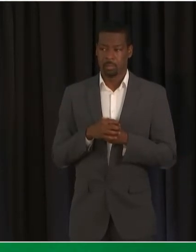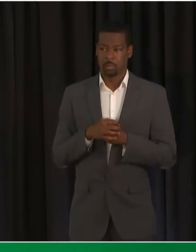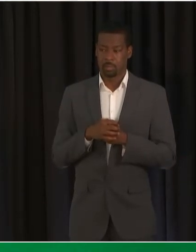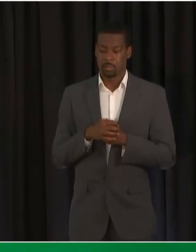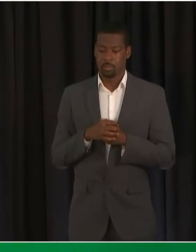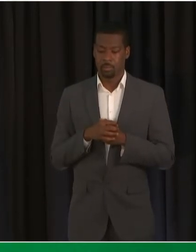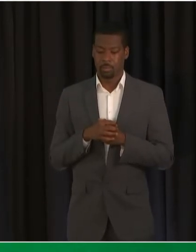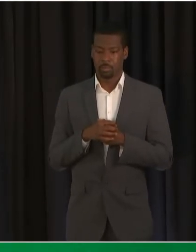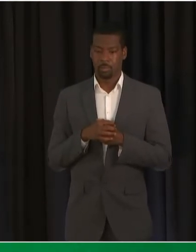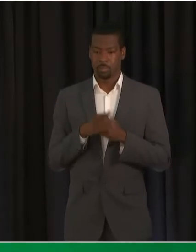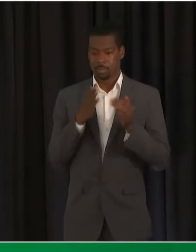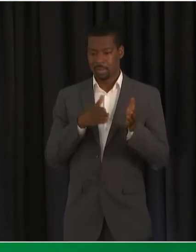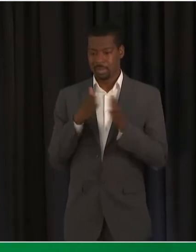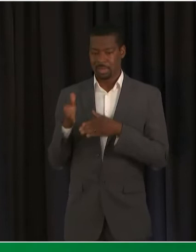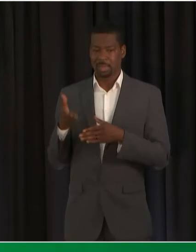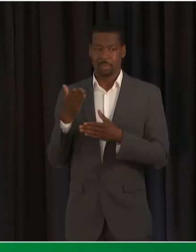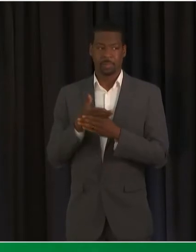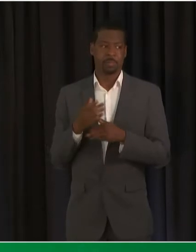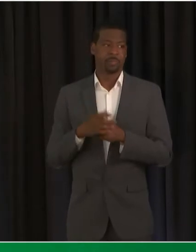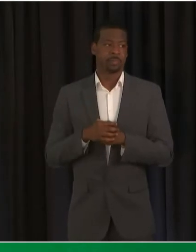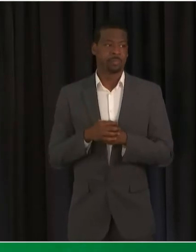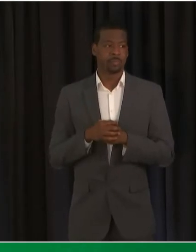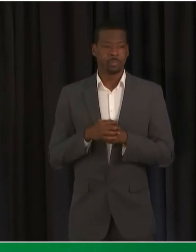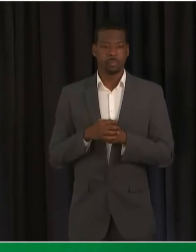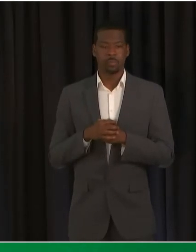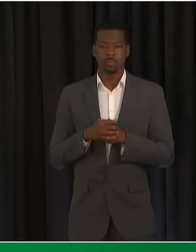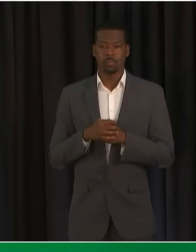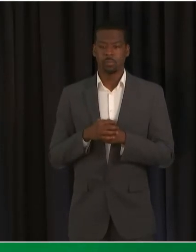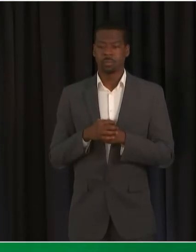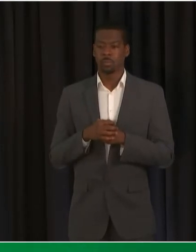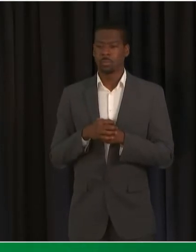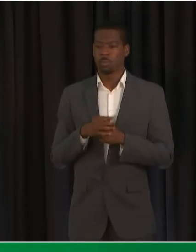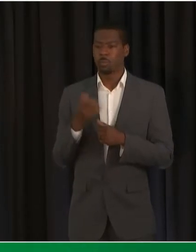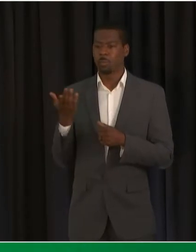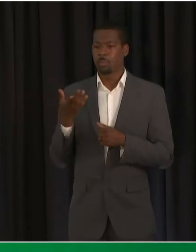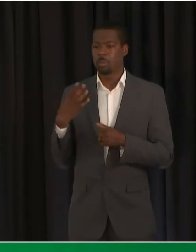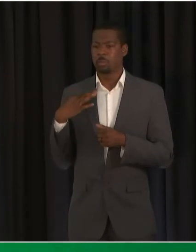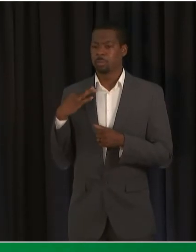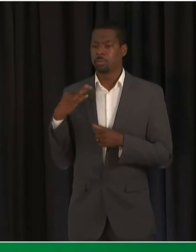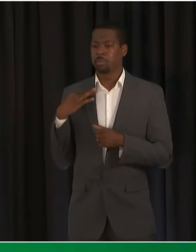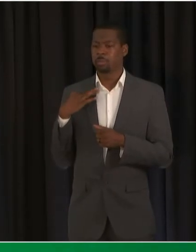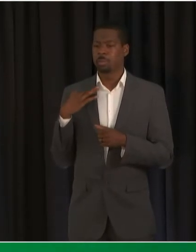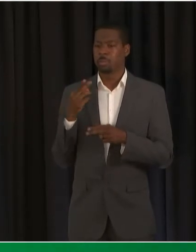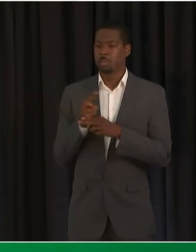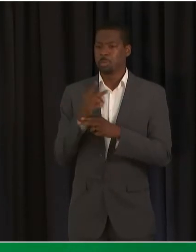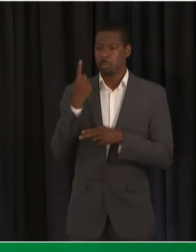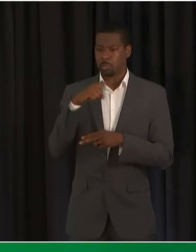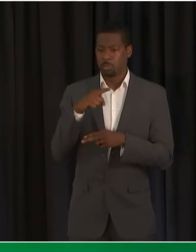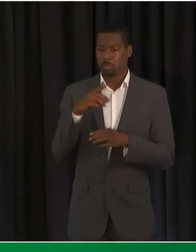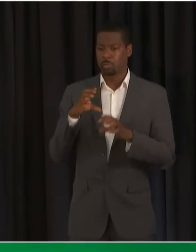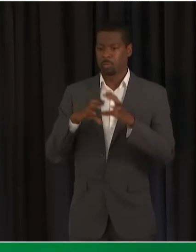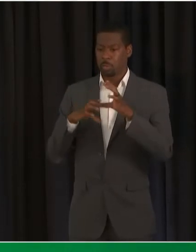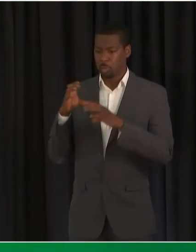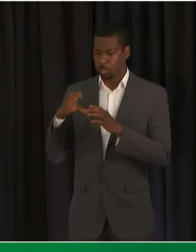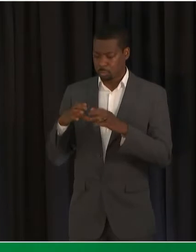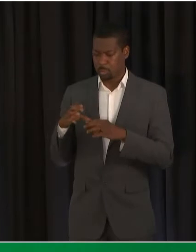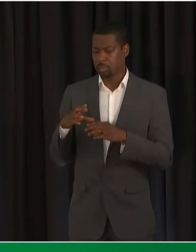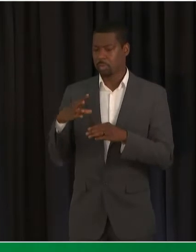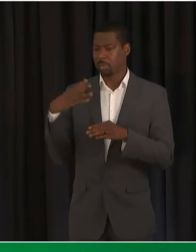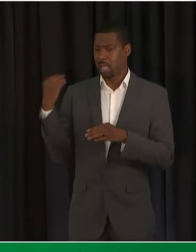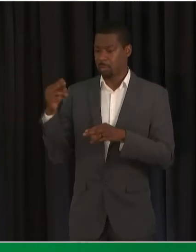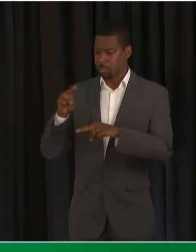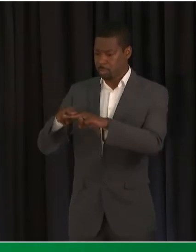that application. All right, next slide, please. All right, what are the eligible uses? All right, so construction of